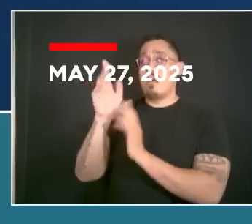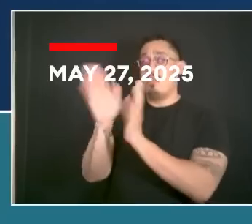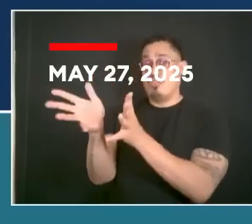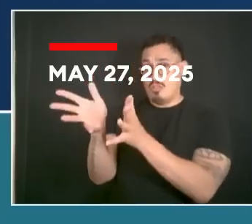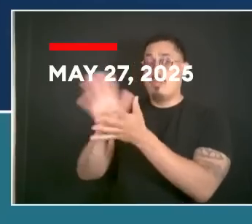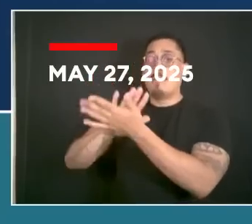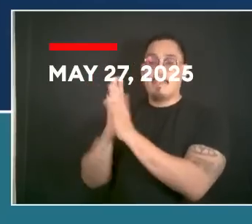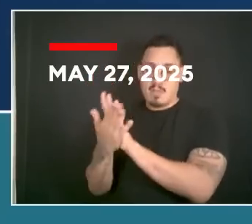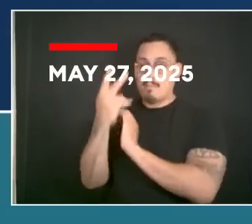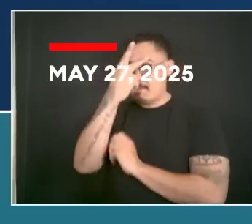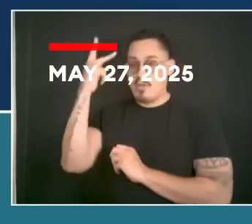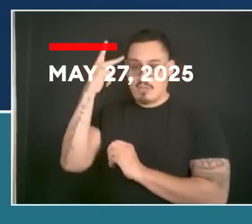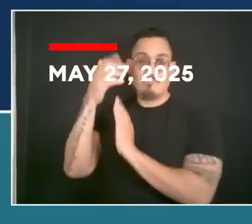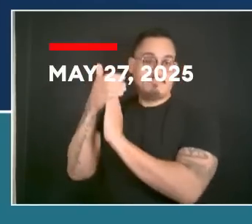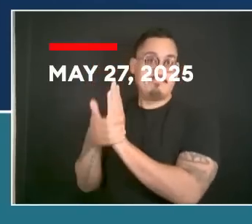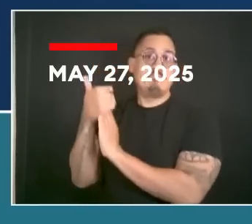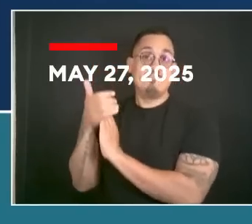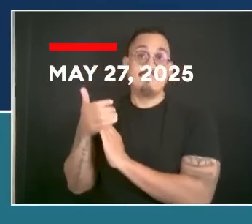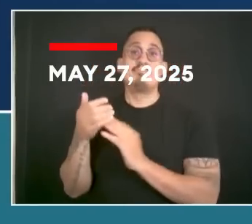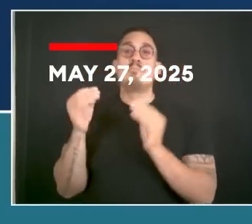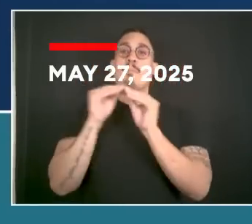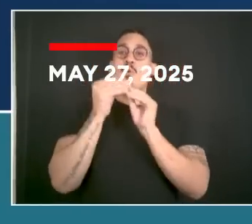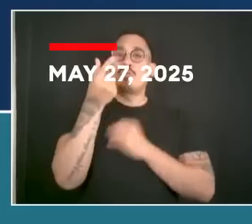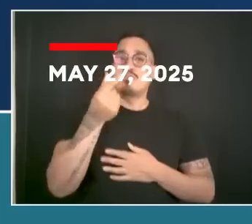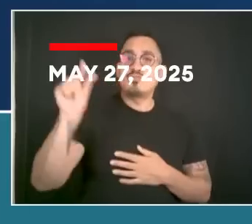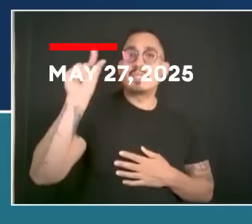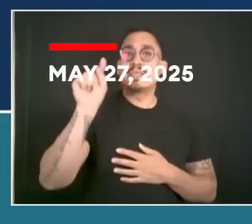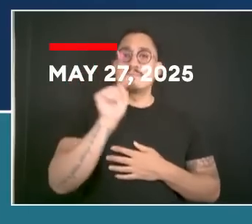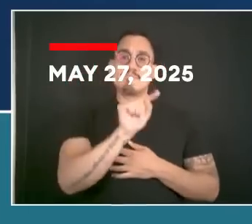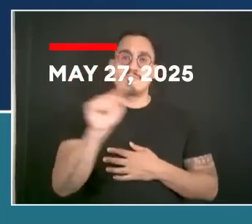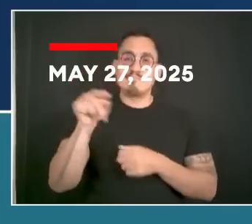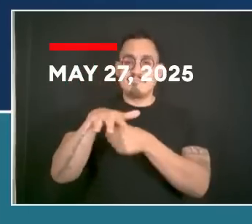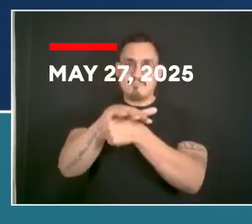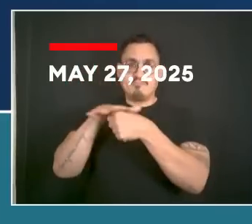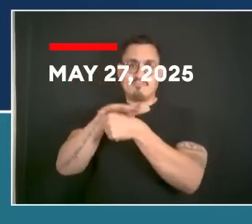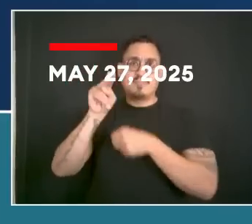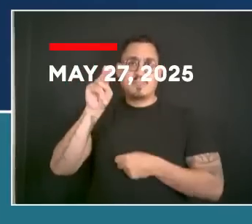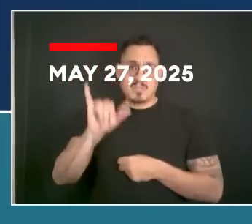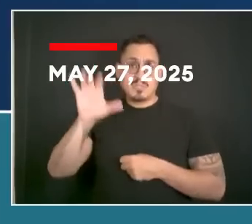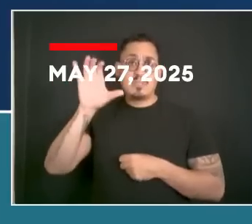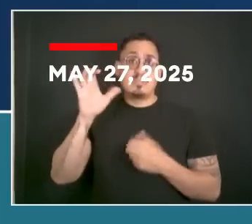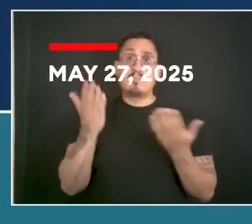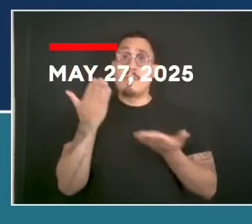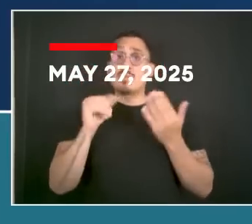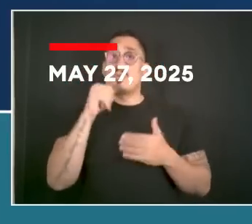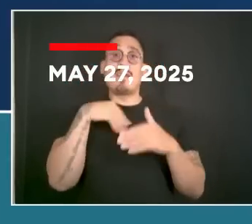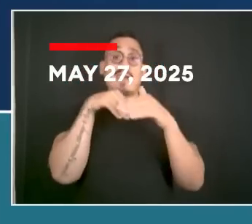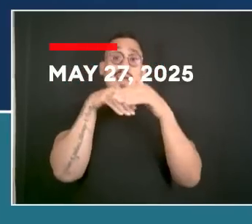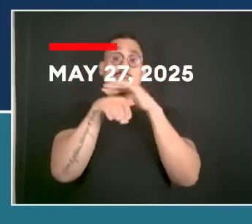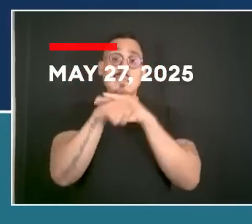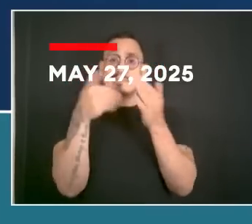neighborhoods across New York City that don't currently have access to them. And we're going to use the ULUP process to do it. The